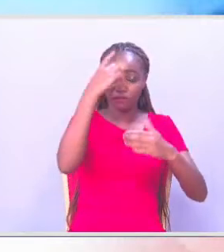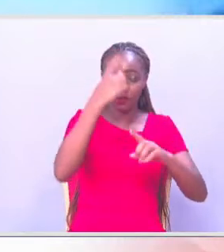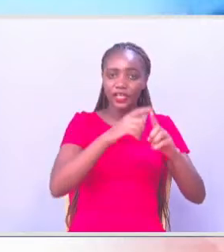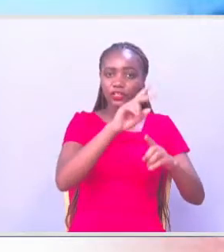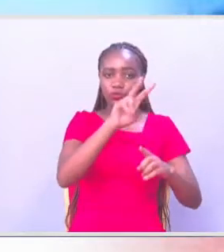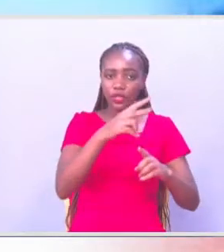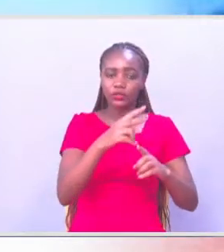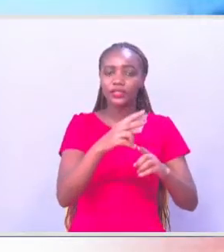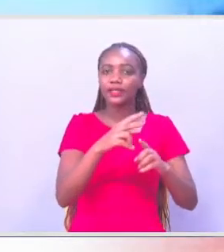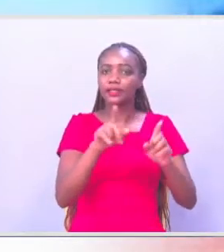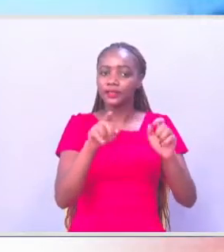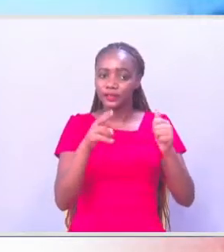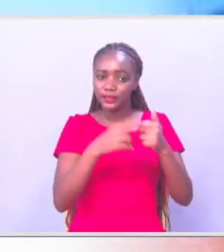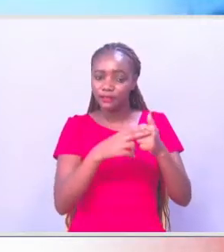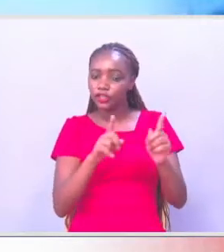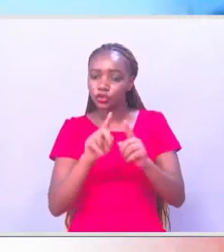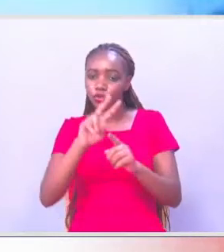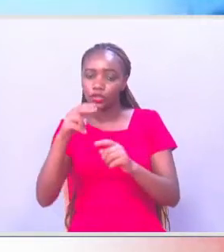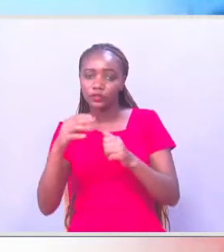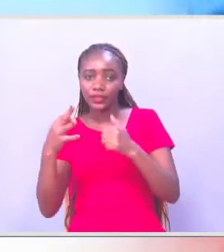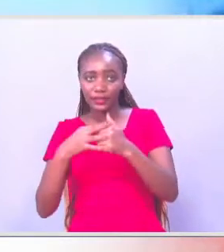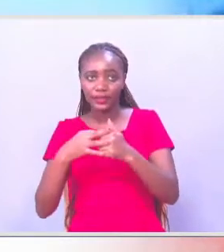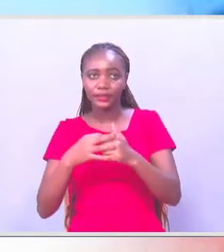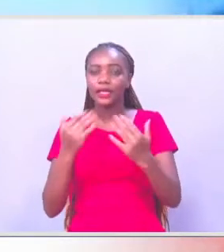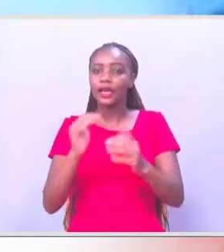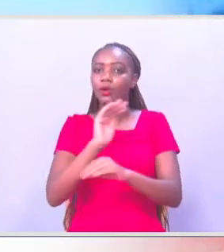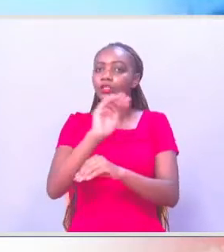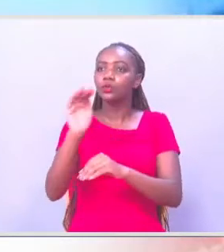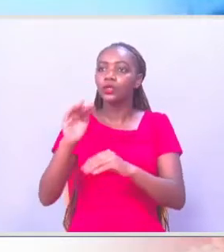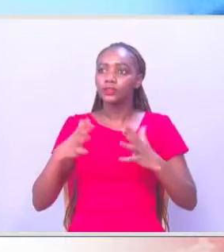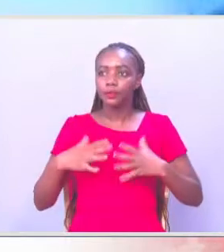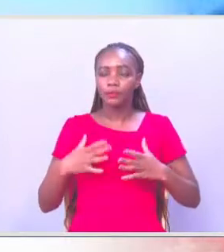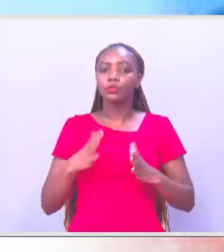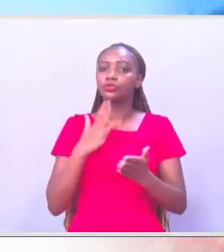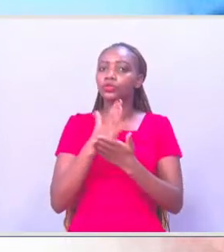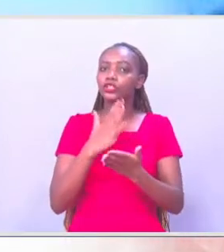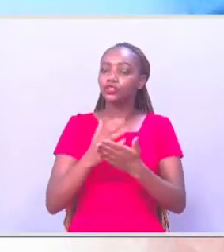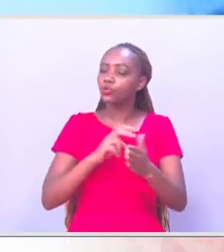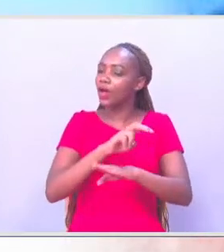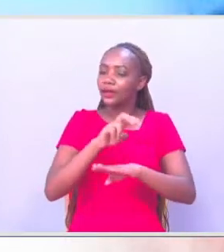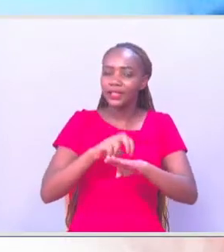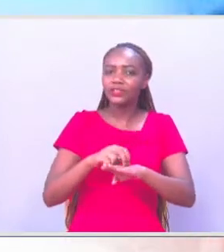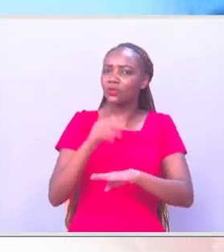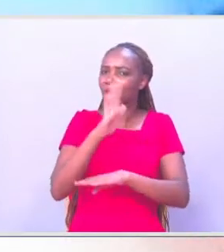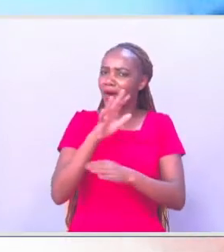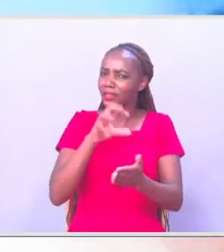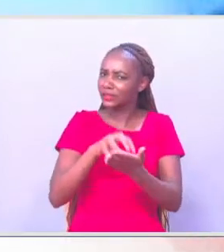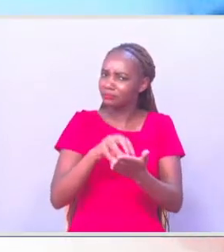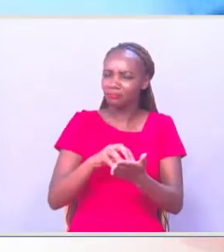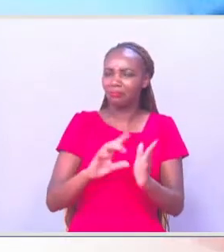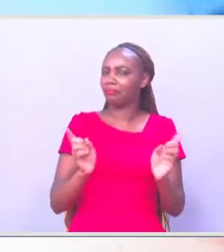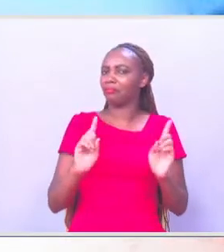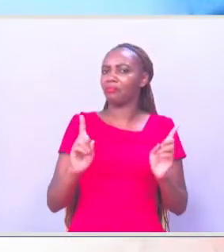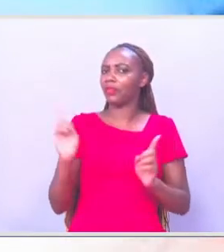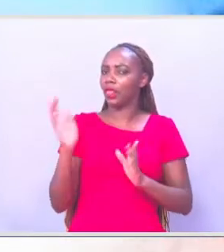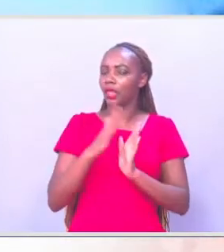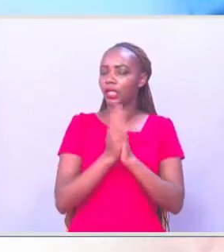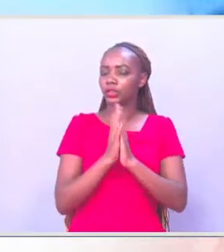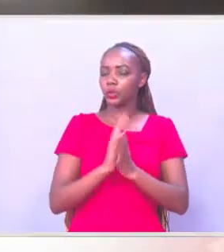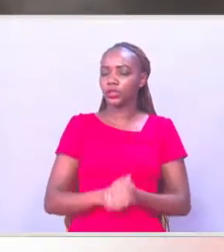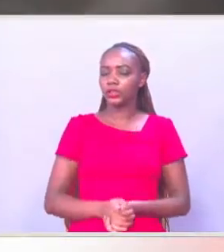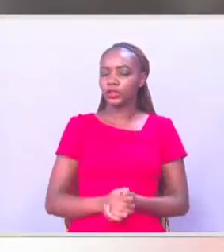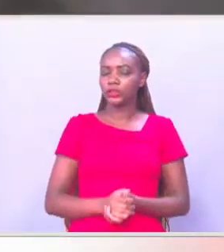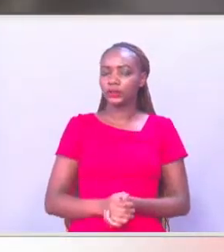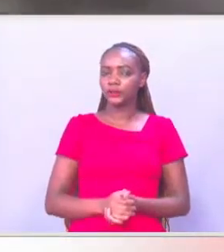2007-2008 post-election violence have called on leaders not to take this nation back to the dark days. Boniface Baraza has the